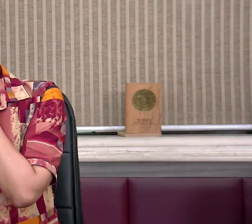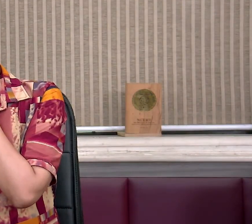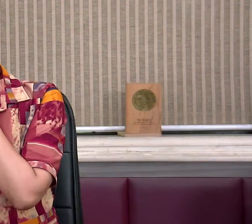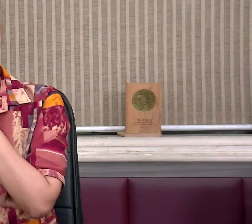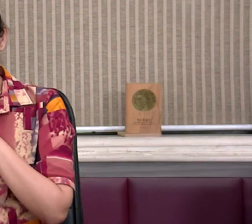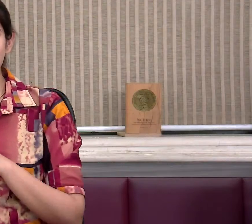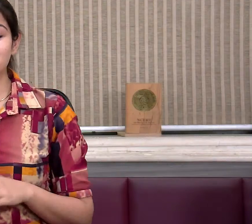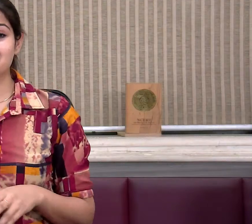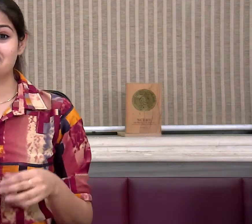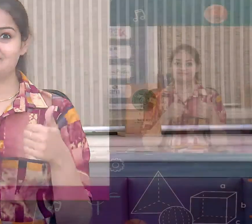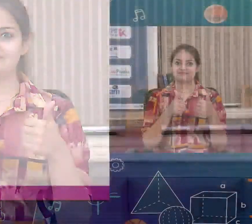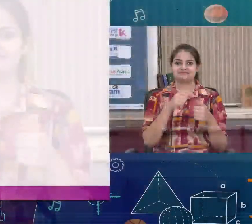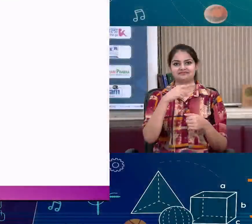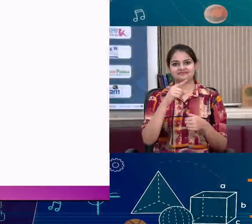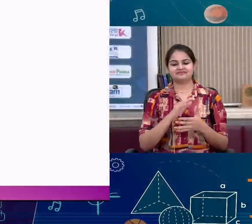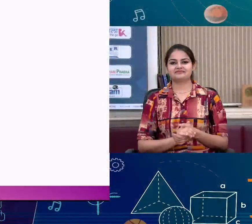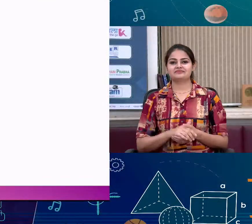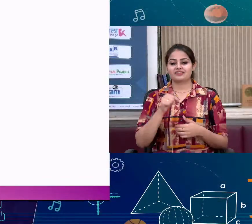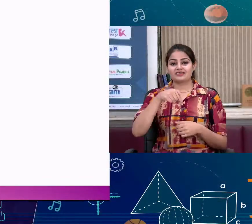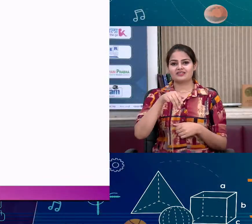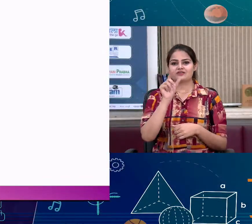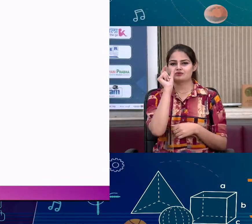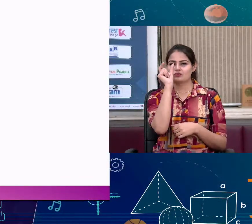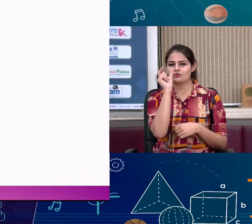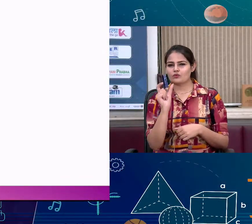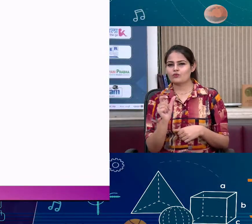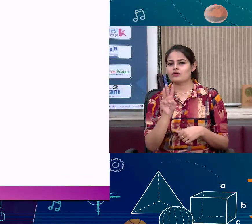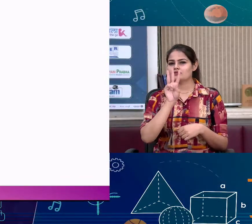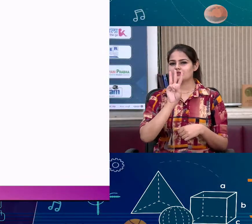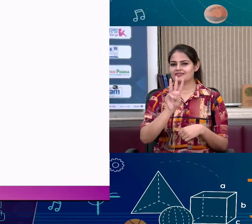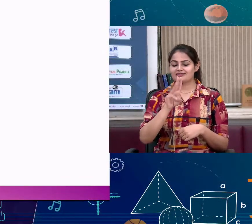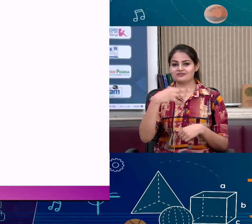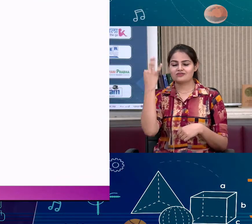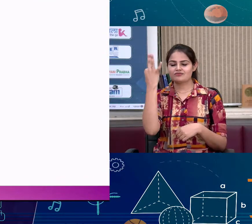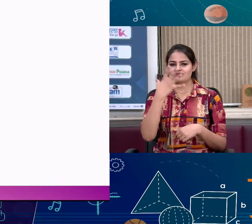Right. So these were the 3 words from today's session, the new words for you,